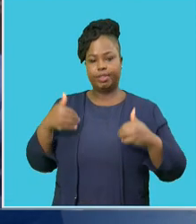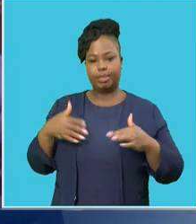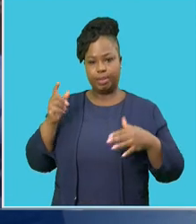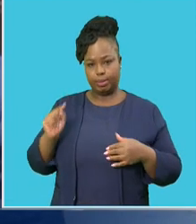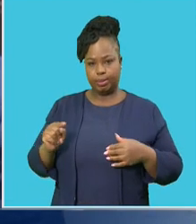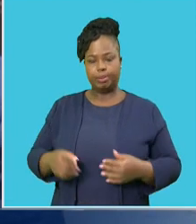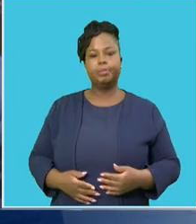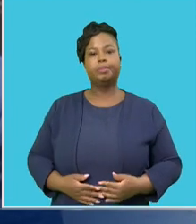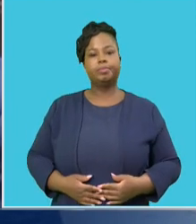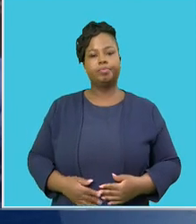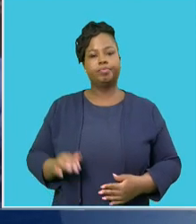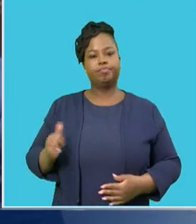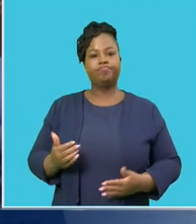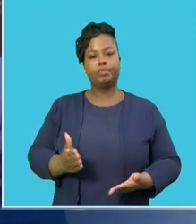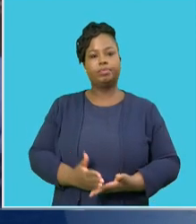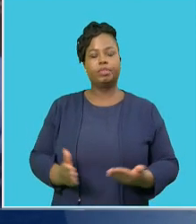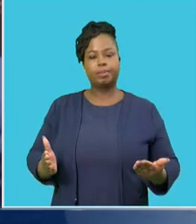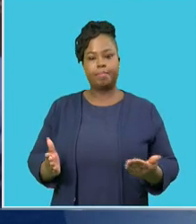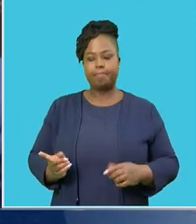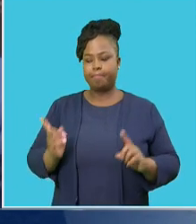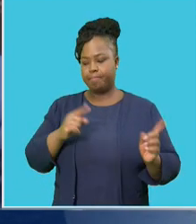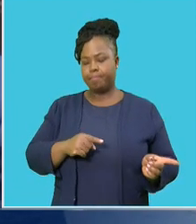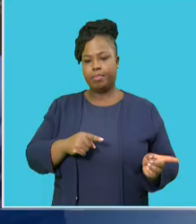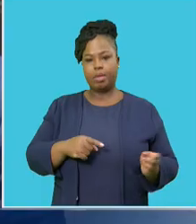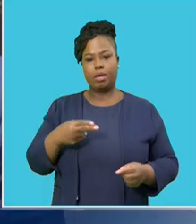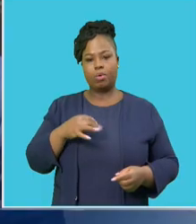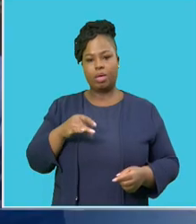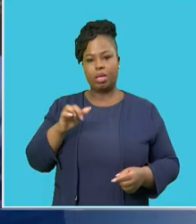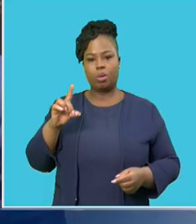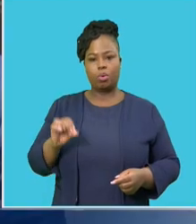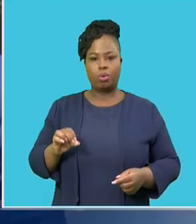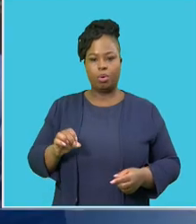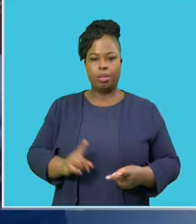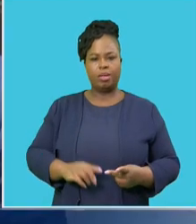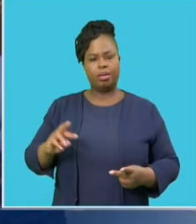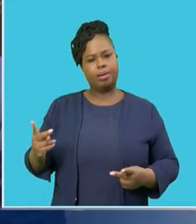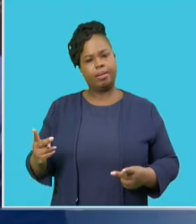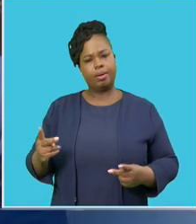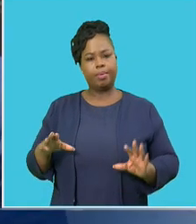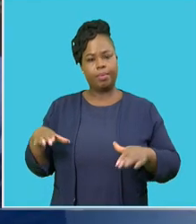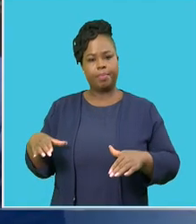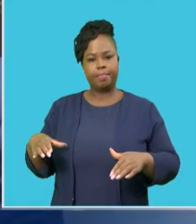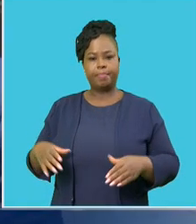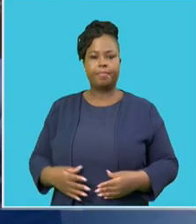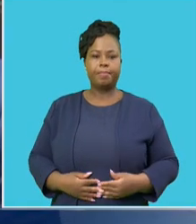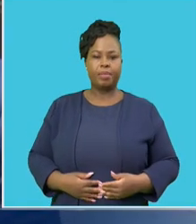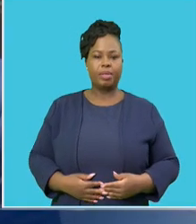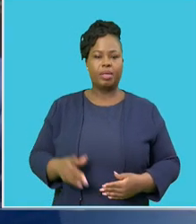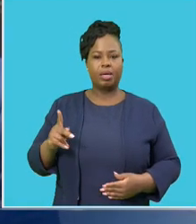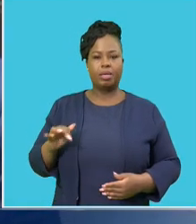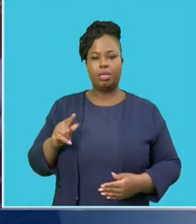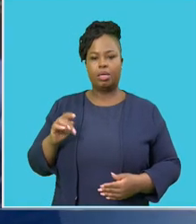that. And some went to Hauhello. And the other group went to Katelopili.